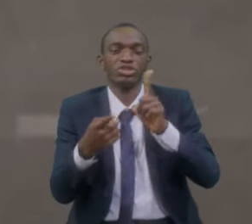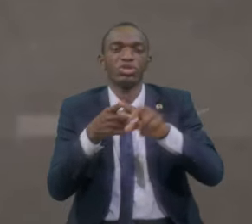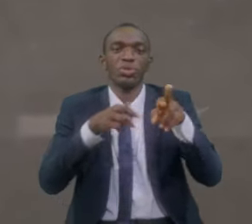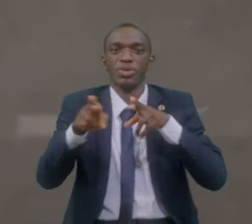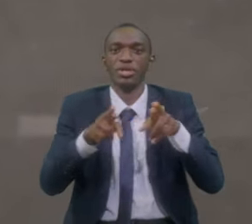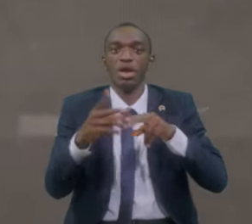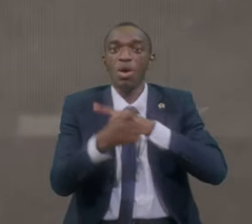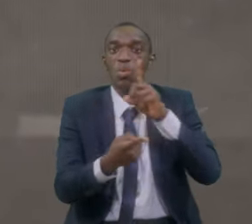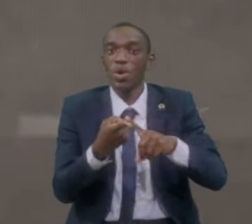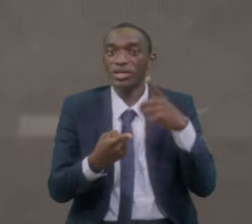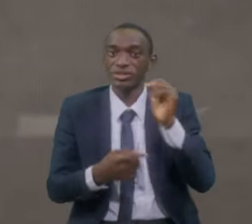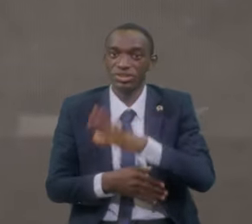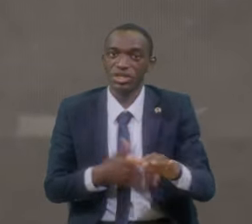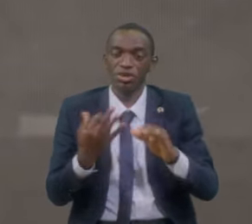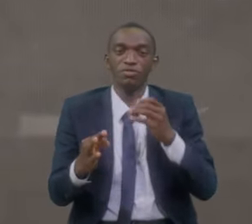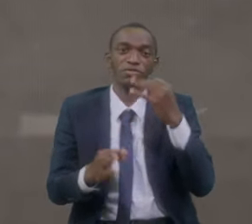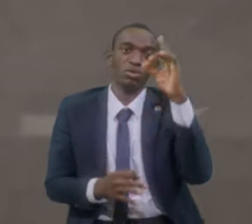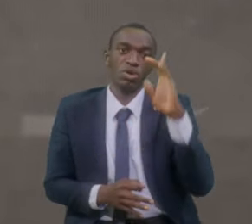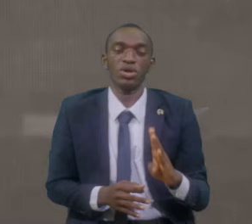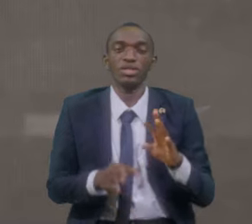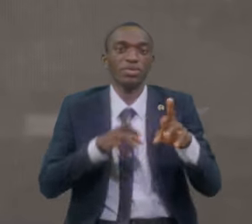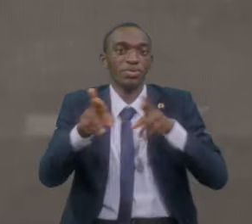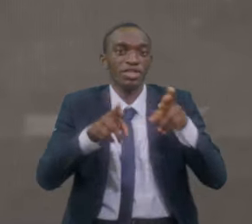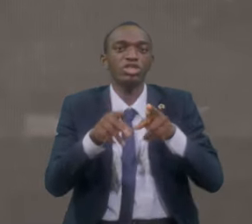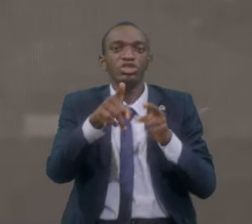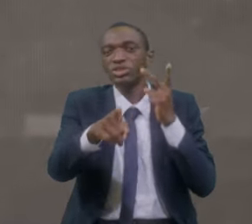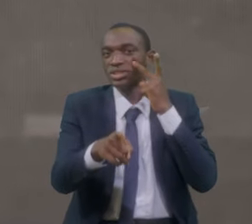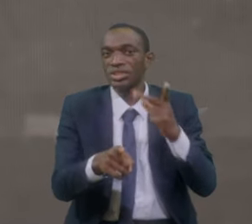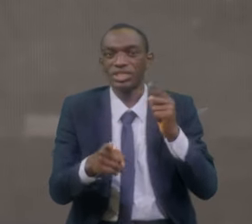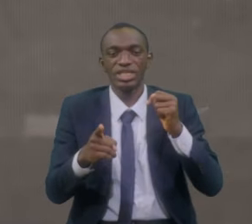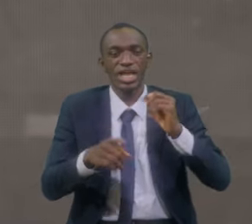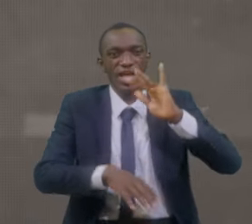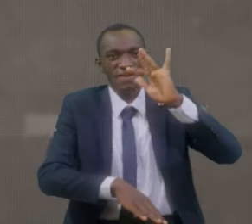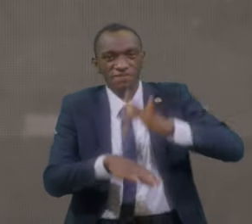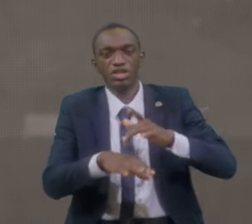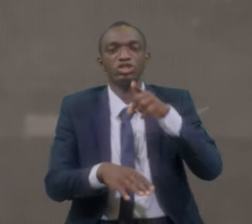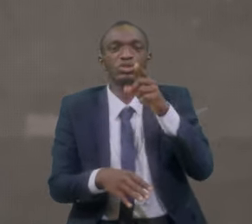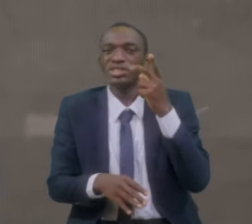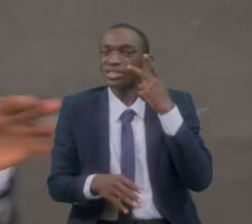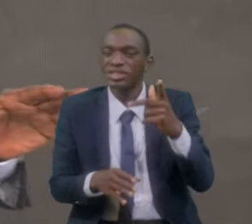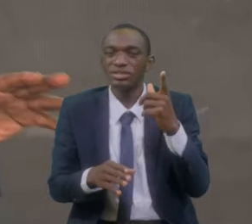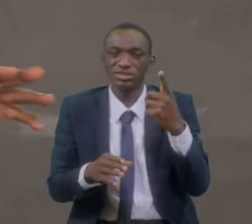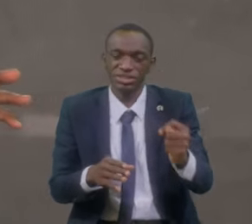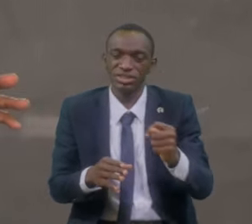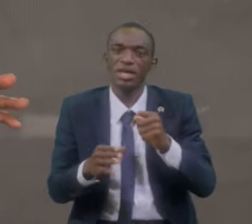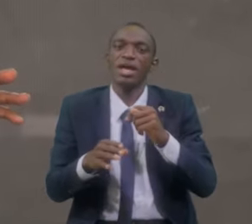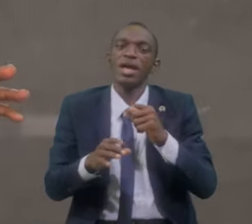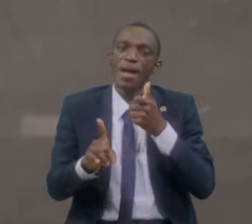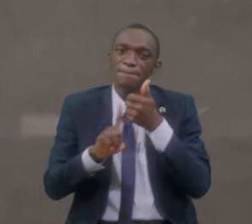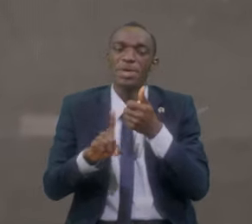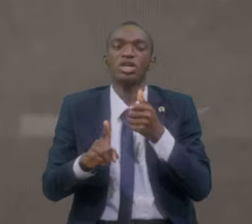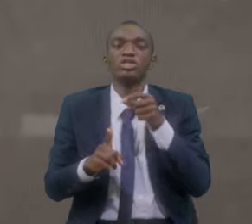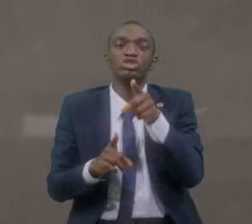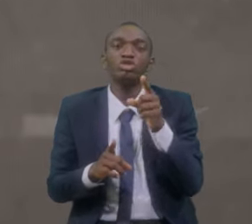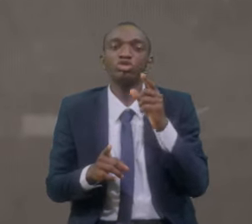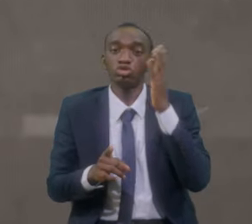the effect, and you see the mark, and you see what it means for a real child of God to